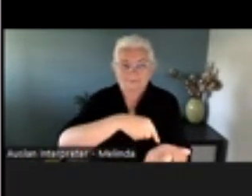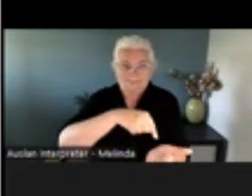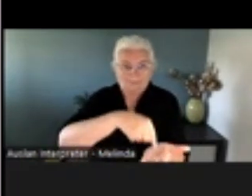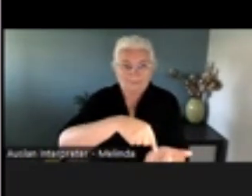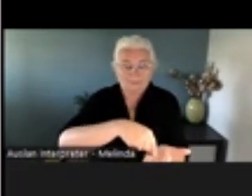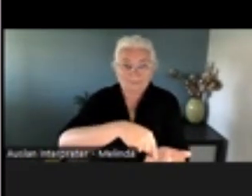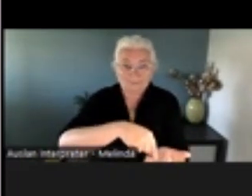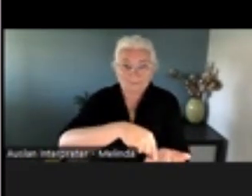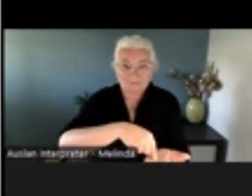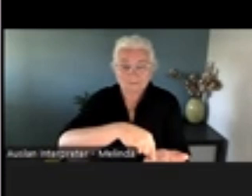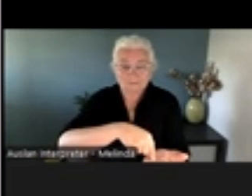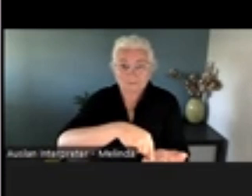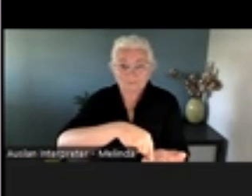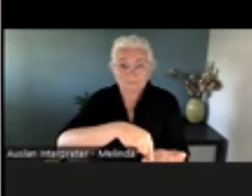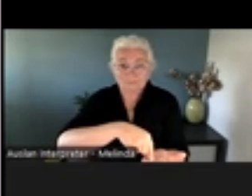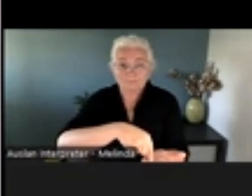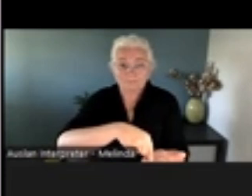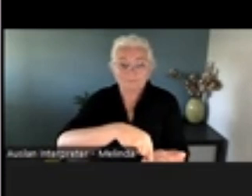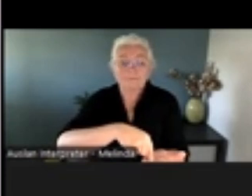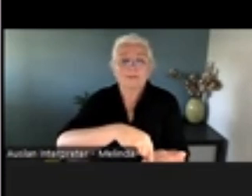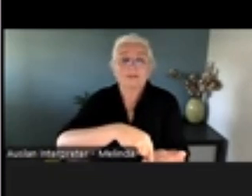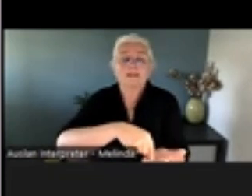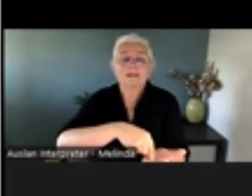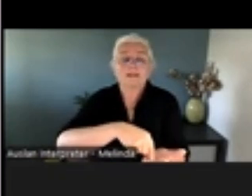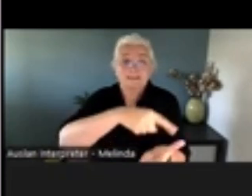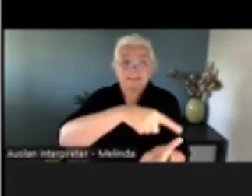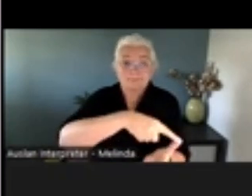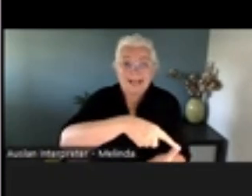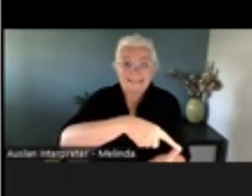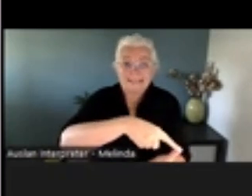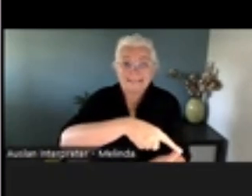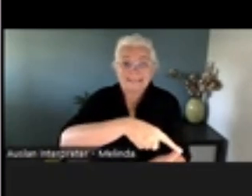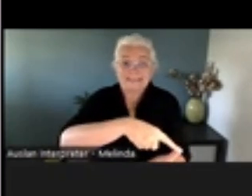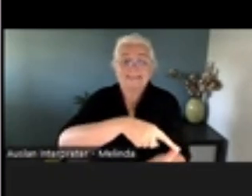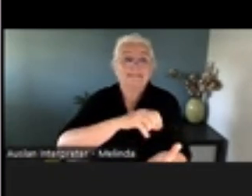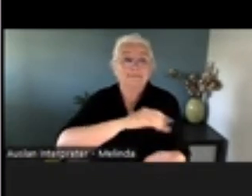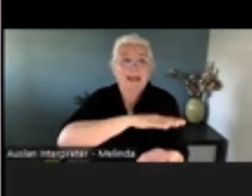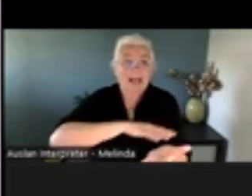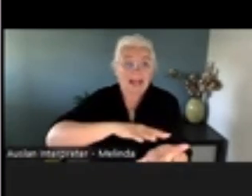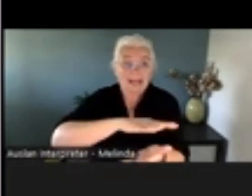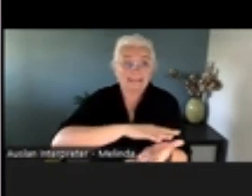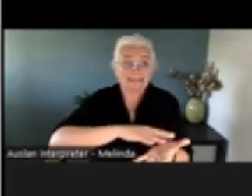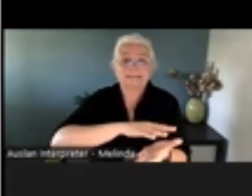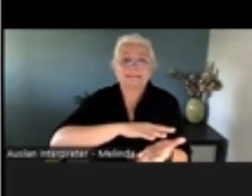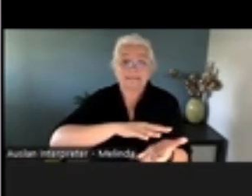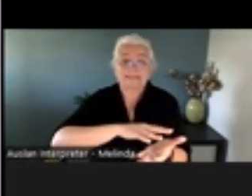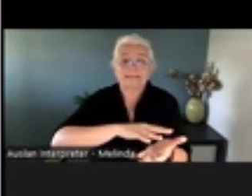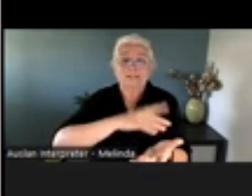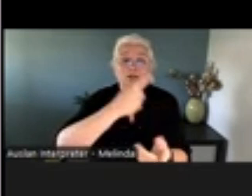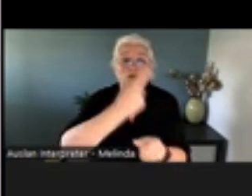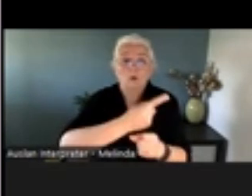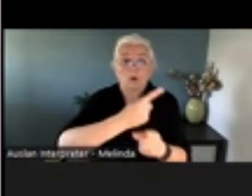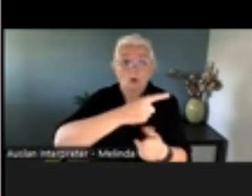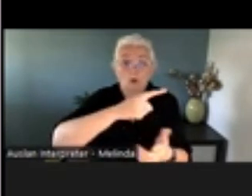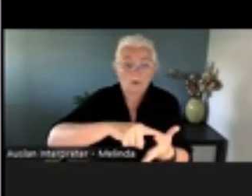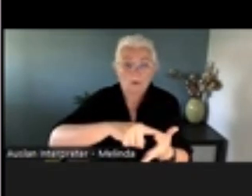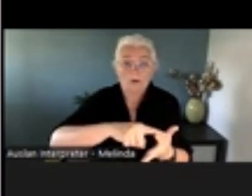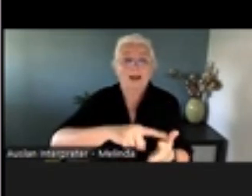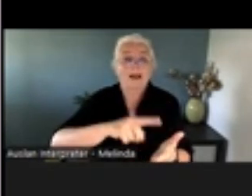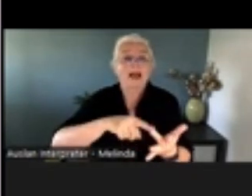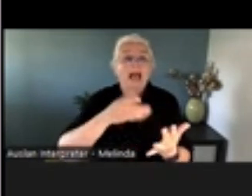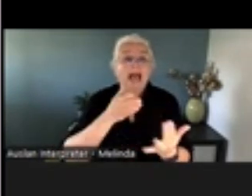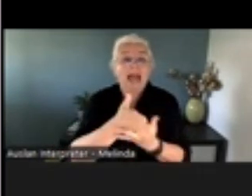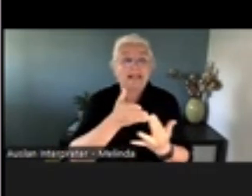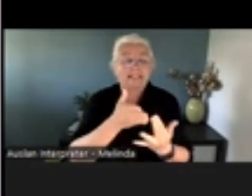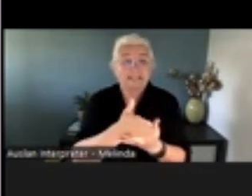element, include space, talk, access, respond, and time. So as you